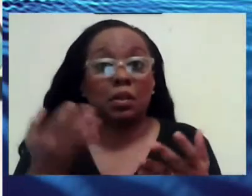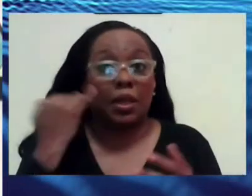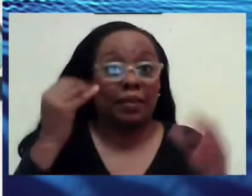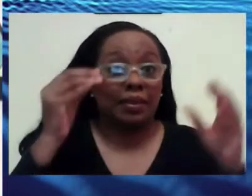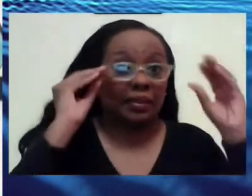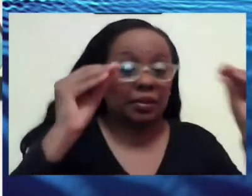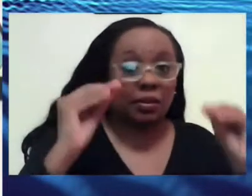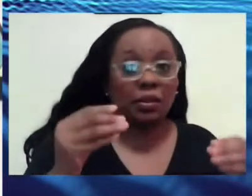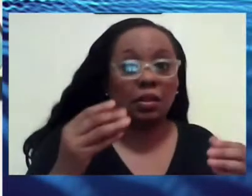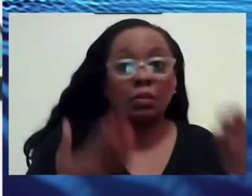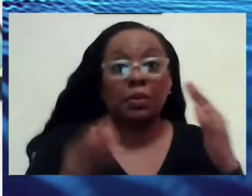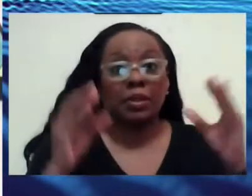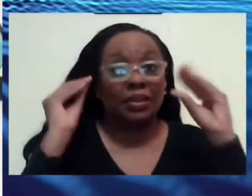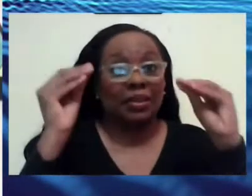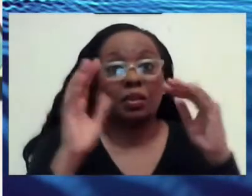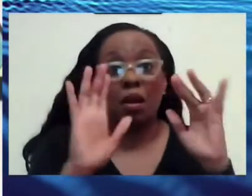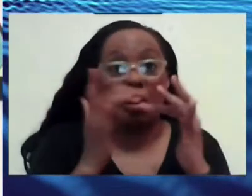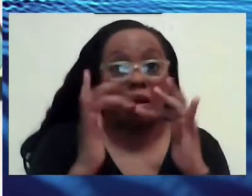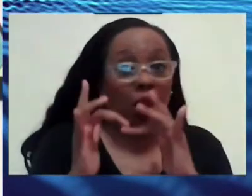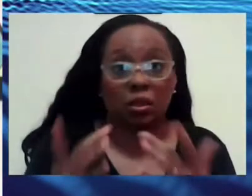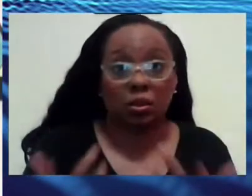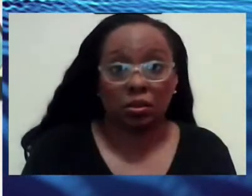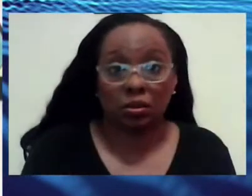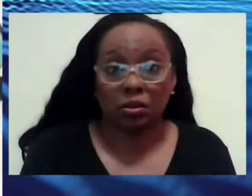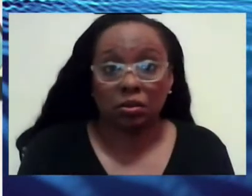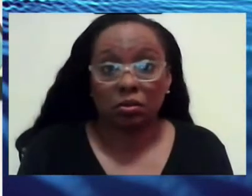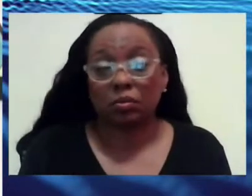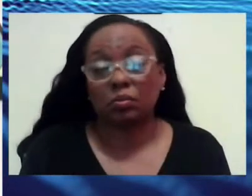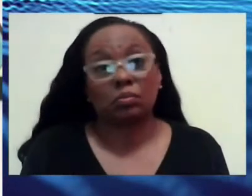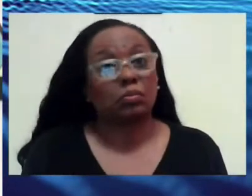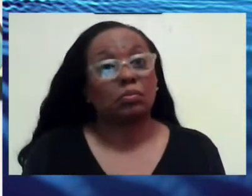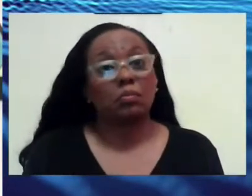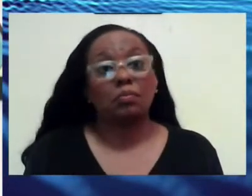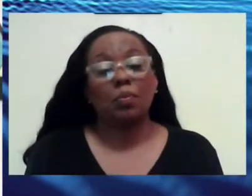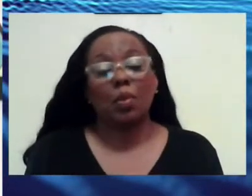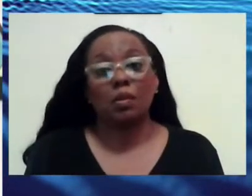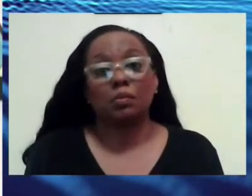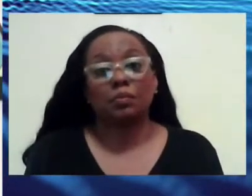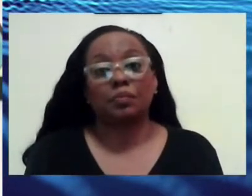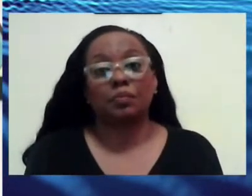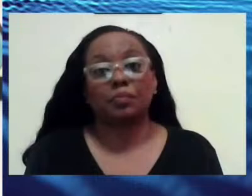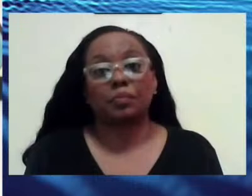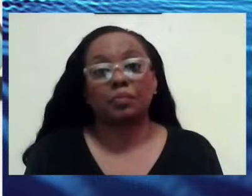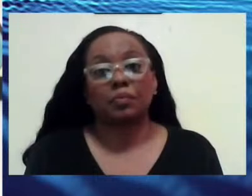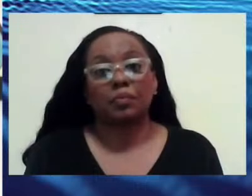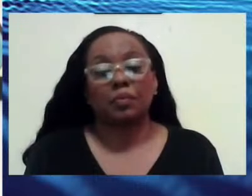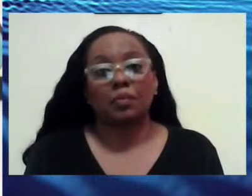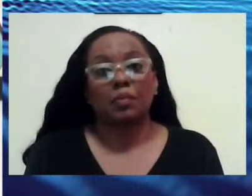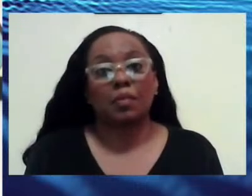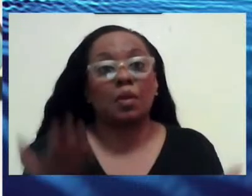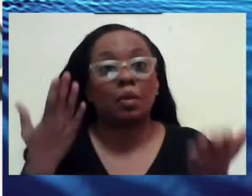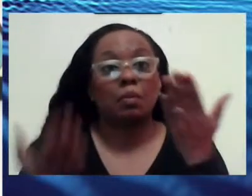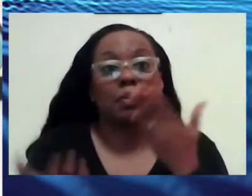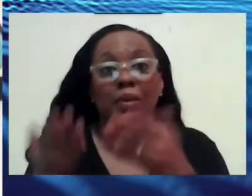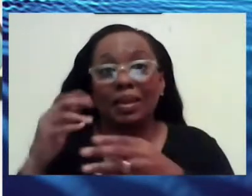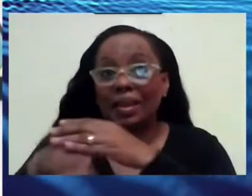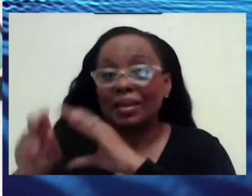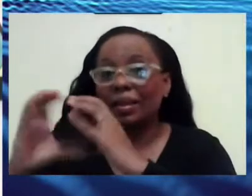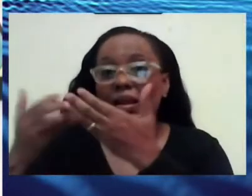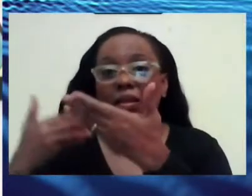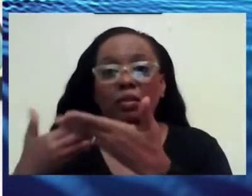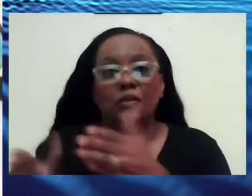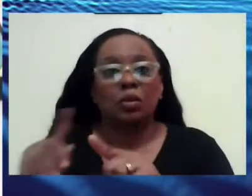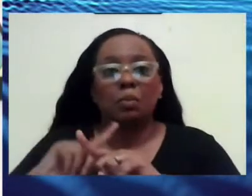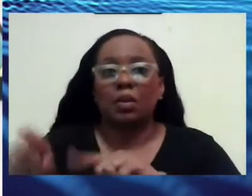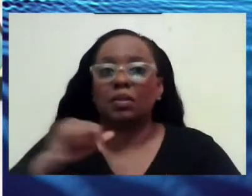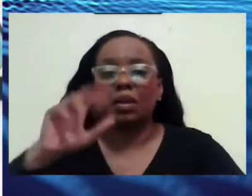they would actually teach online. Maybe an interaction is still necessary with students, but it may not be for the length of time that a normal school day would